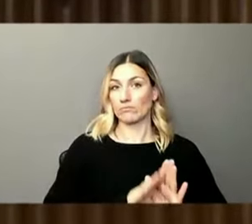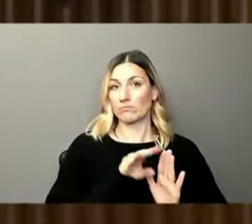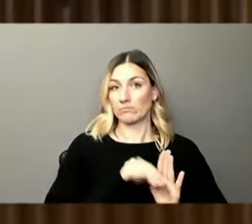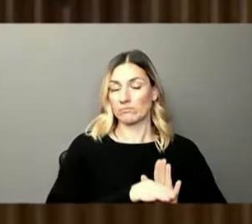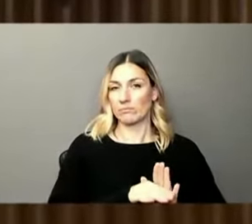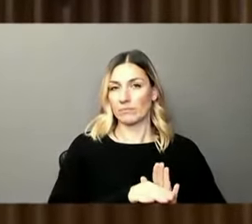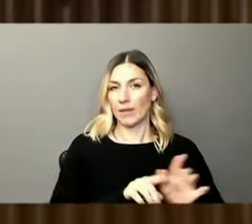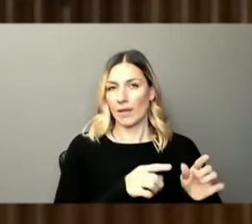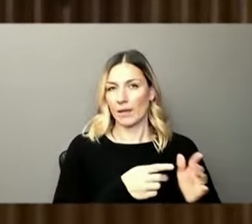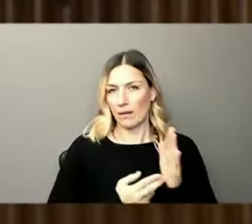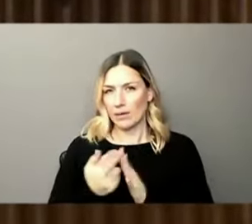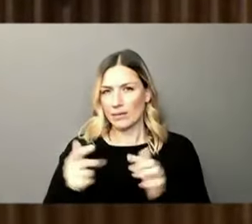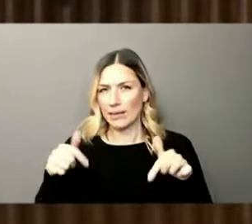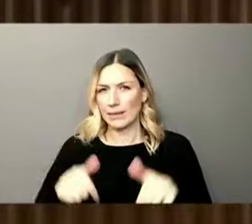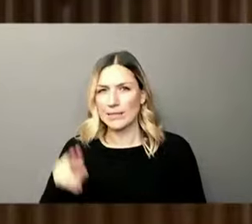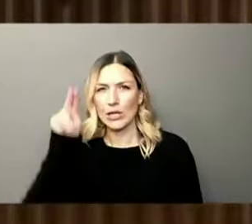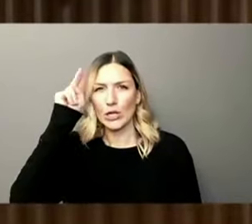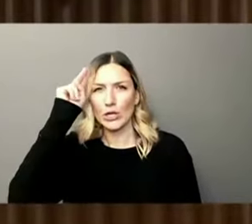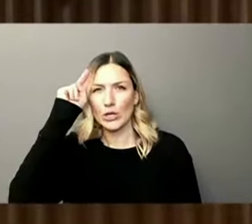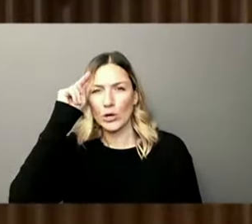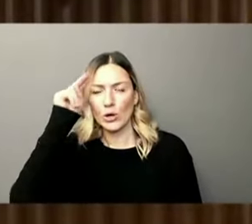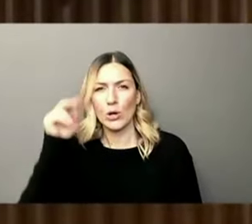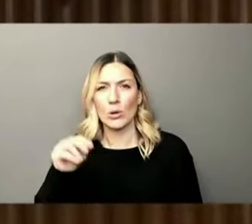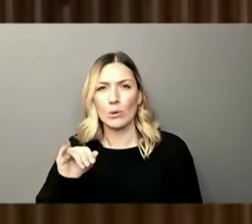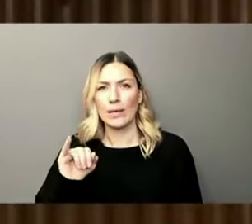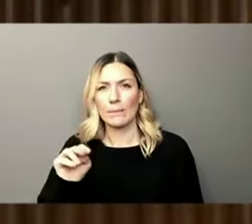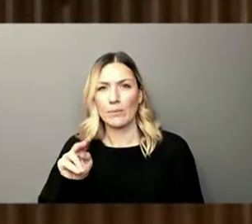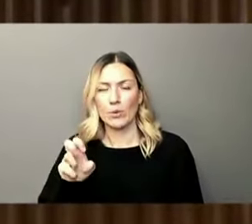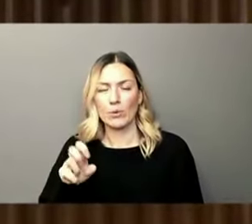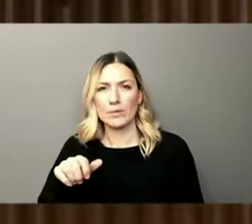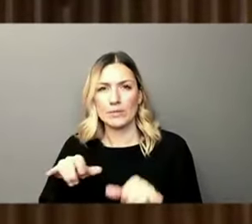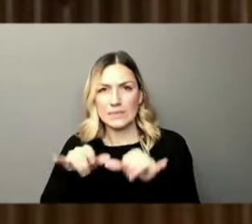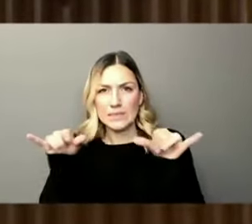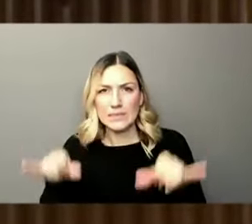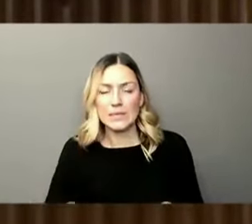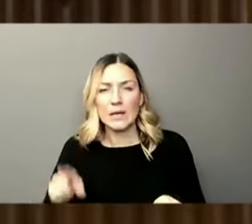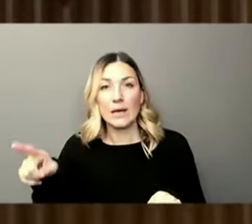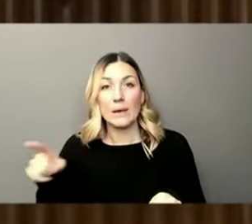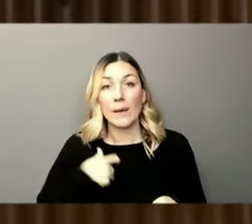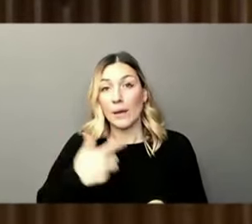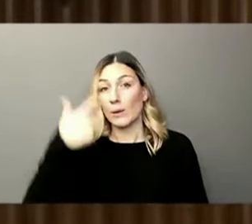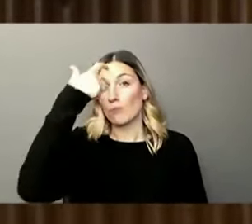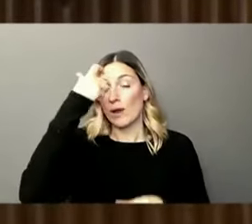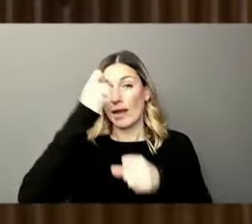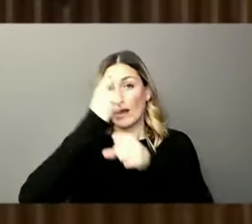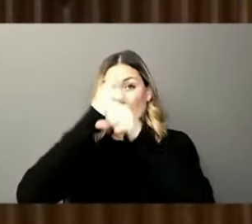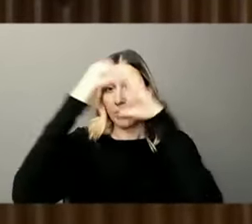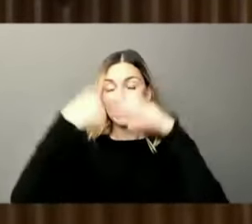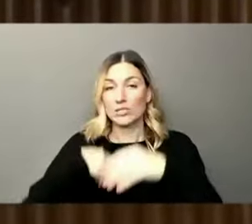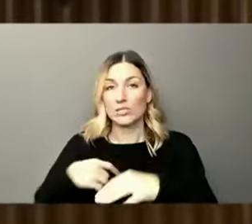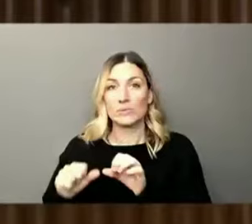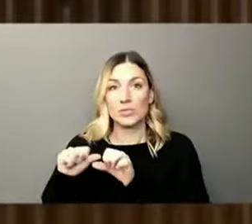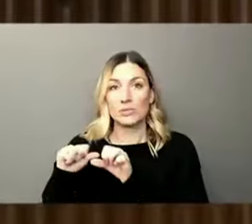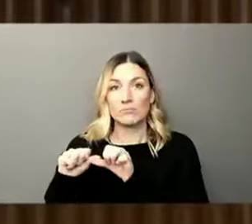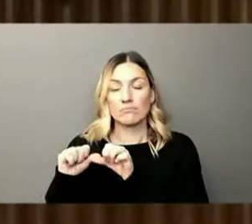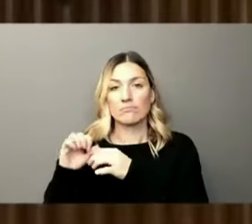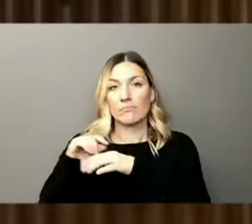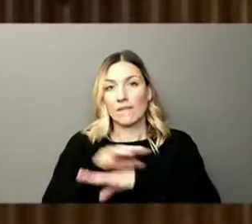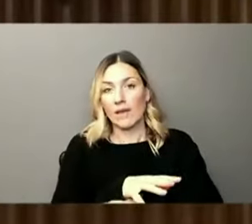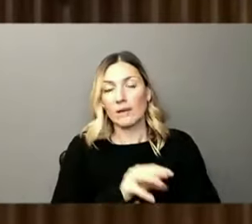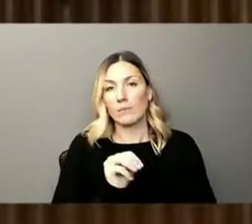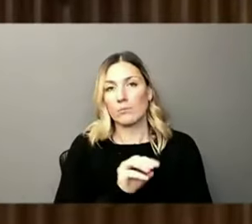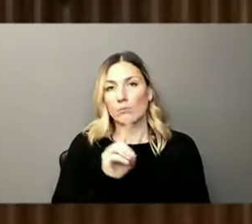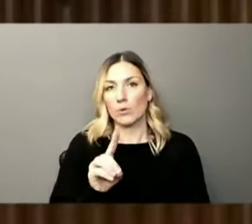neuroimmune condition, and brain inflammation has been shown to be linked to many mental illnesses and mood disorders. And